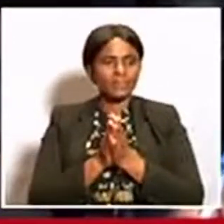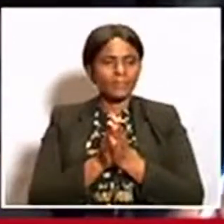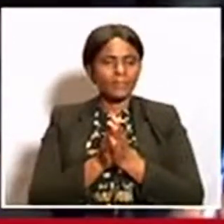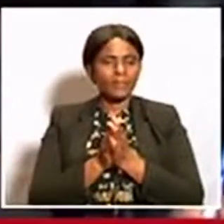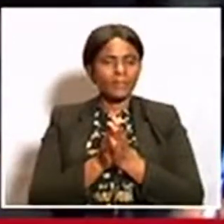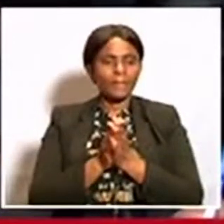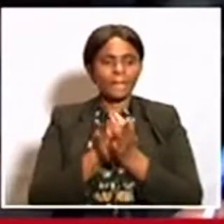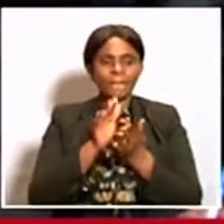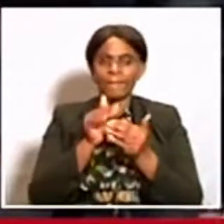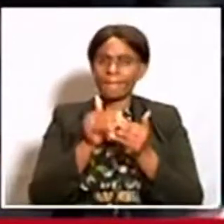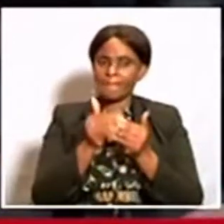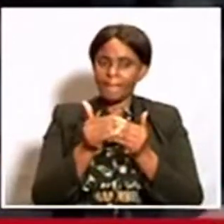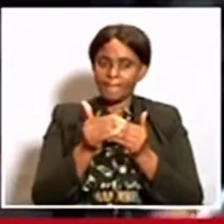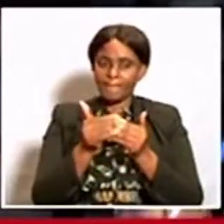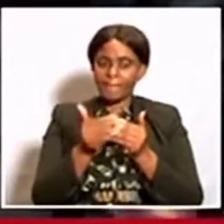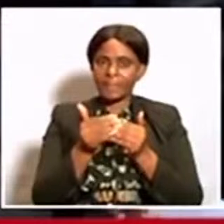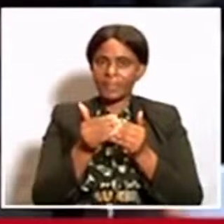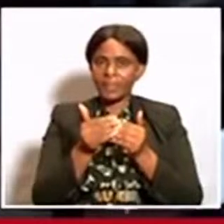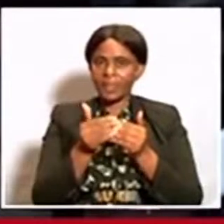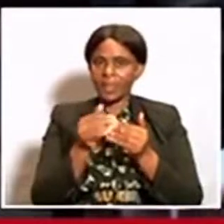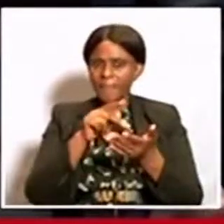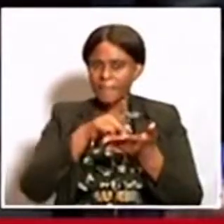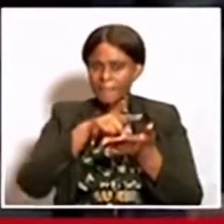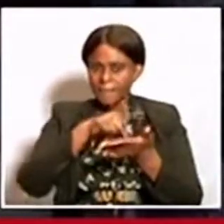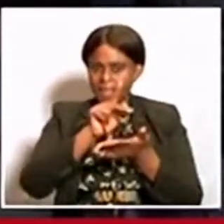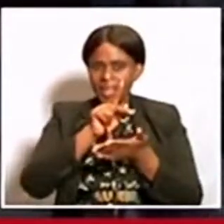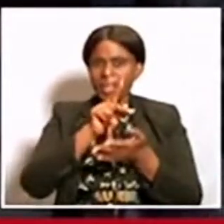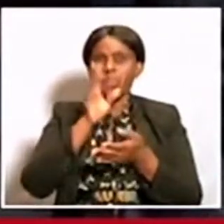advance payment.